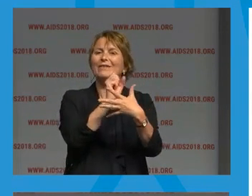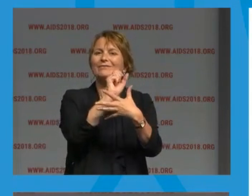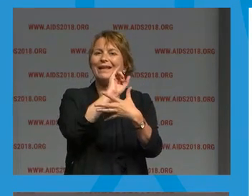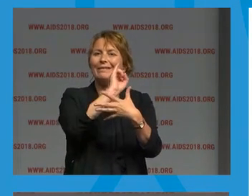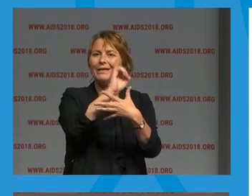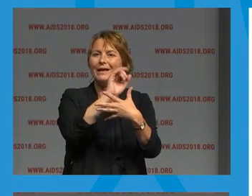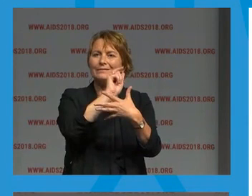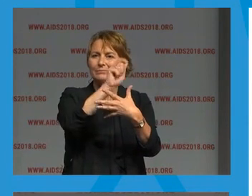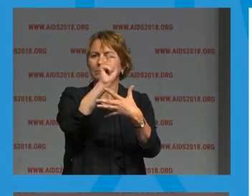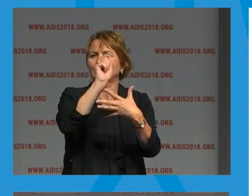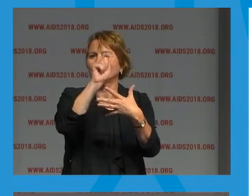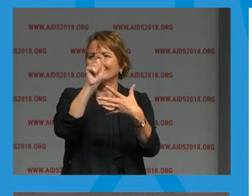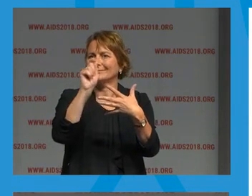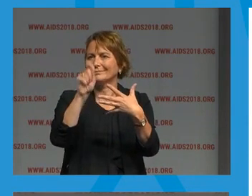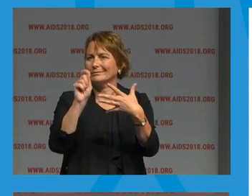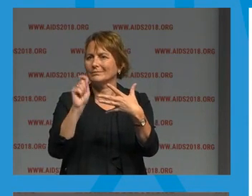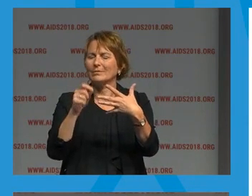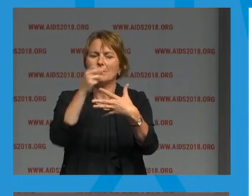to work on that.